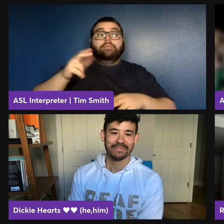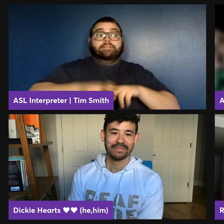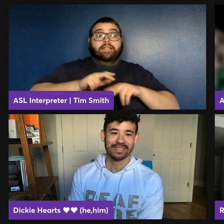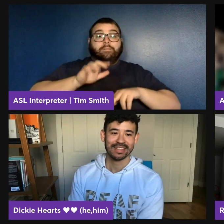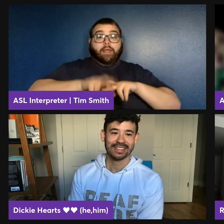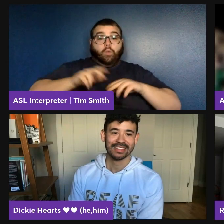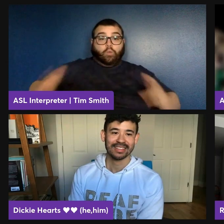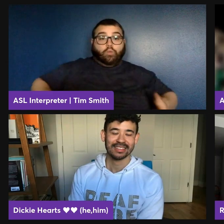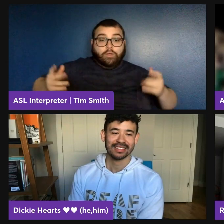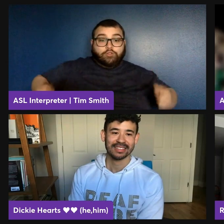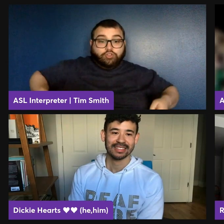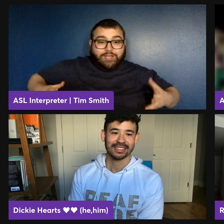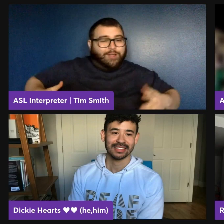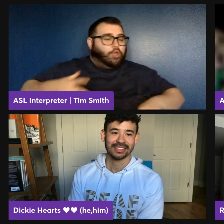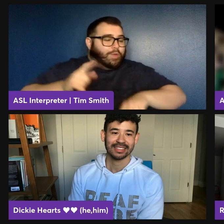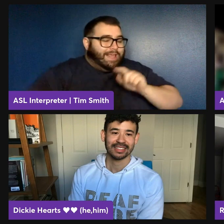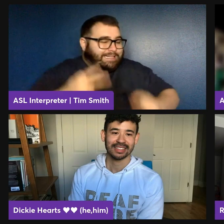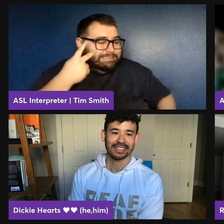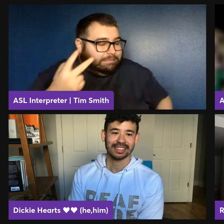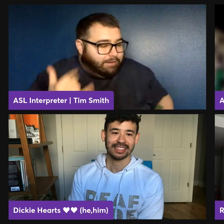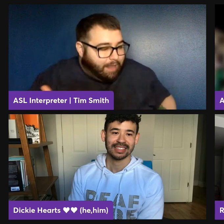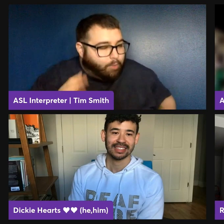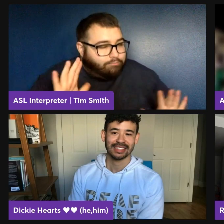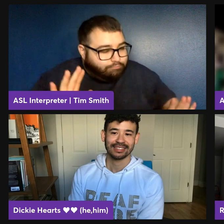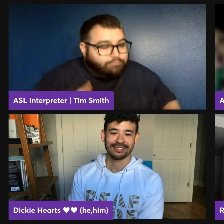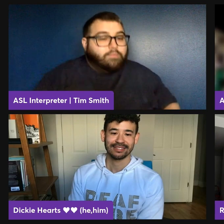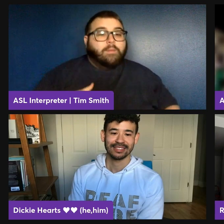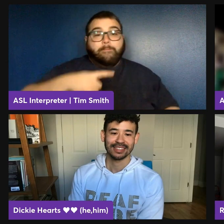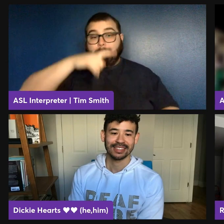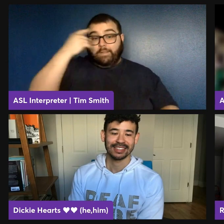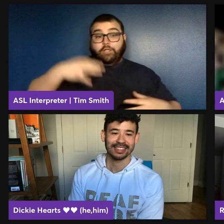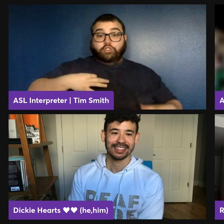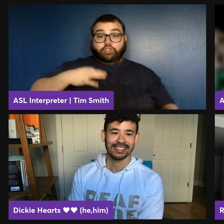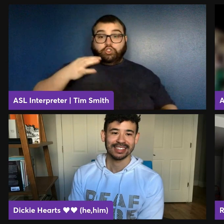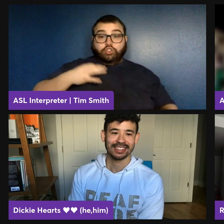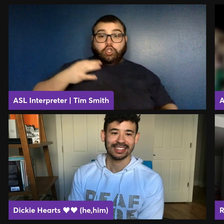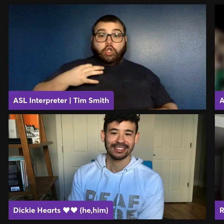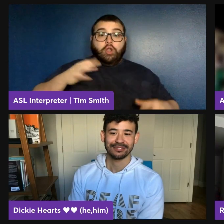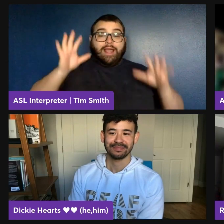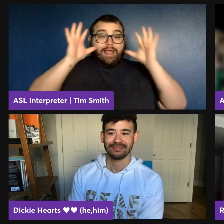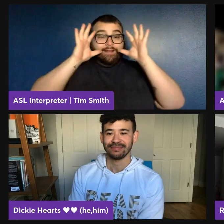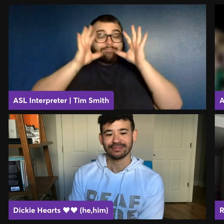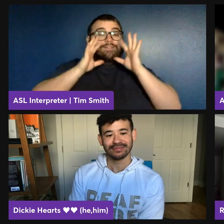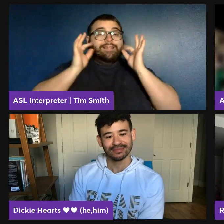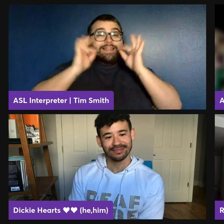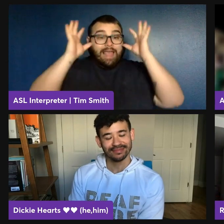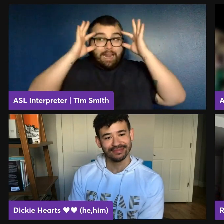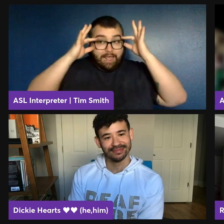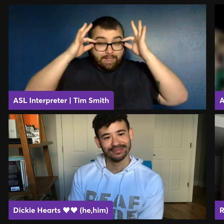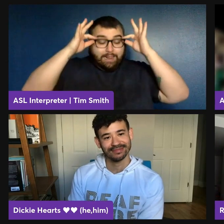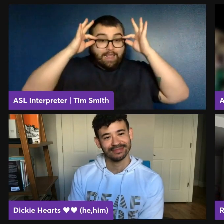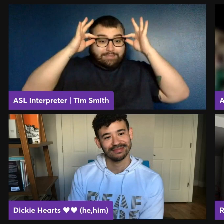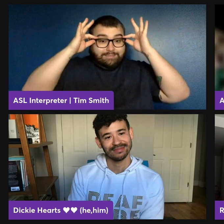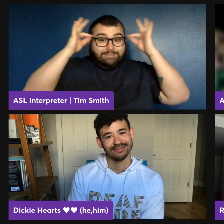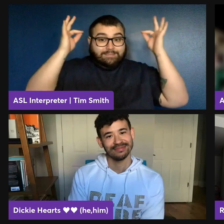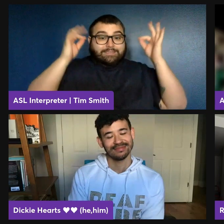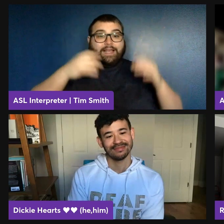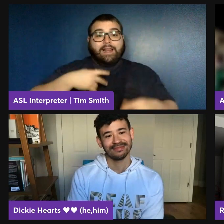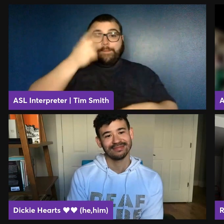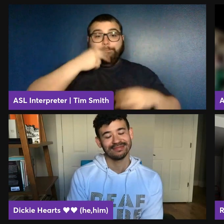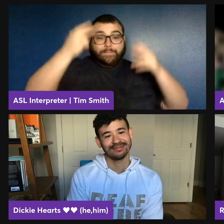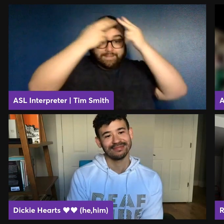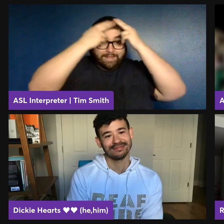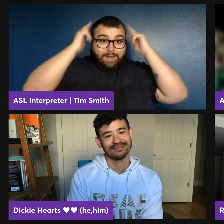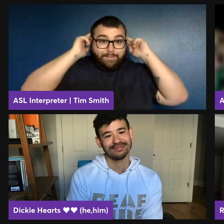you can't see it. I'm wearing a black shirt and slightly cat-eye glasses and a pink headband.